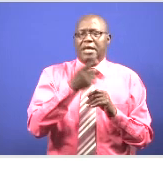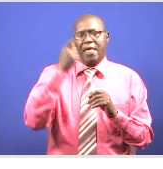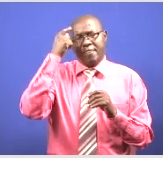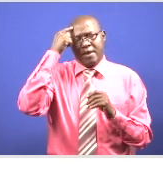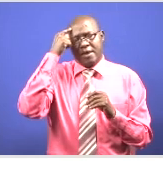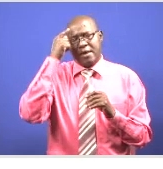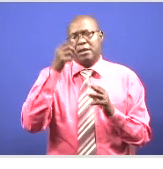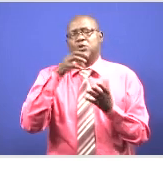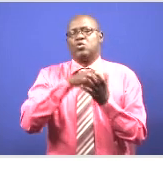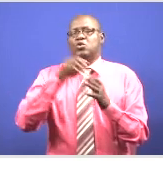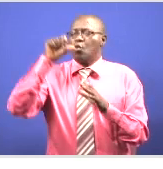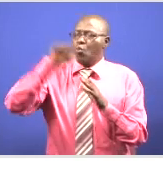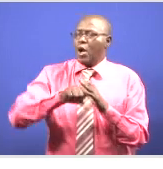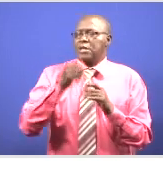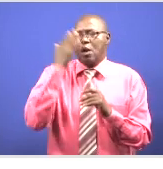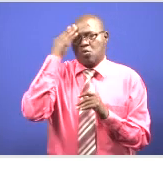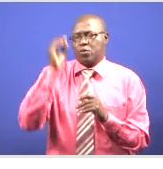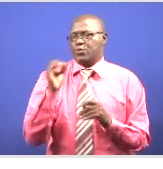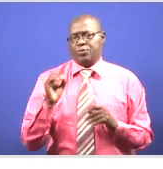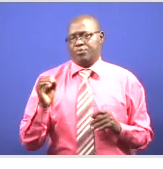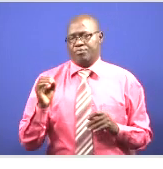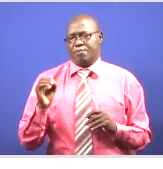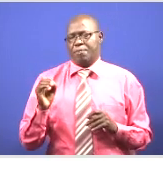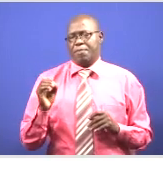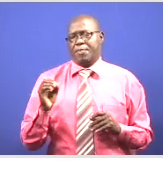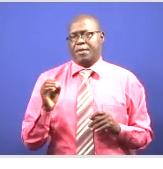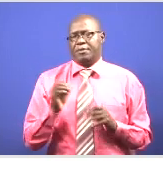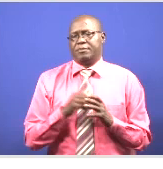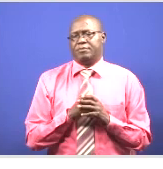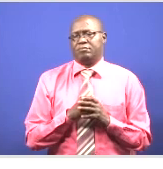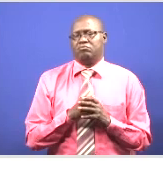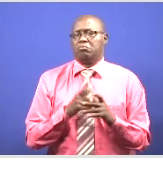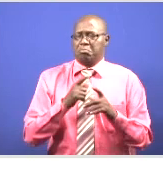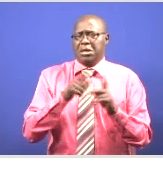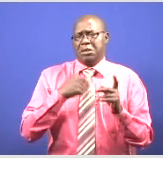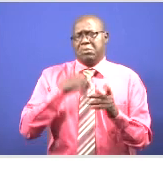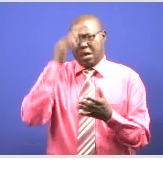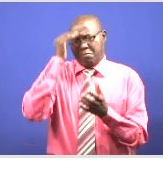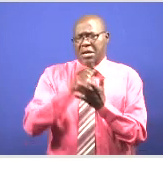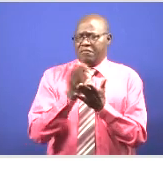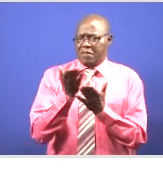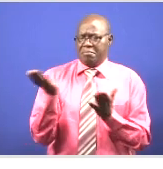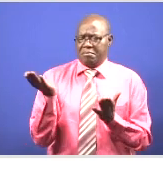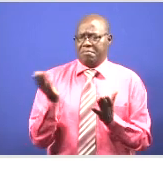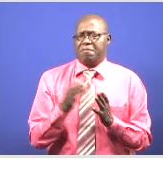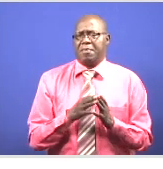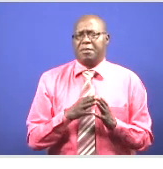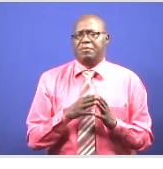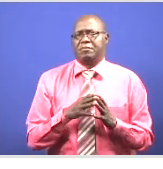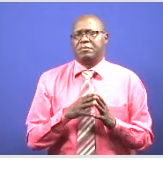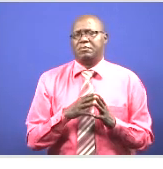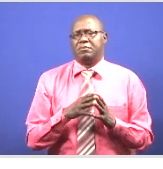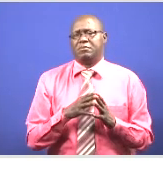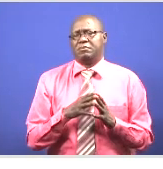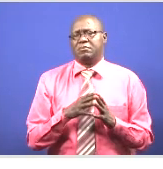bad, you know. And to some extent, I kind of believed them, you know. And